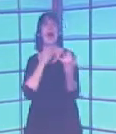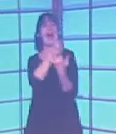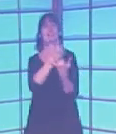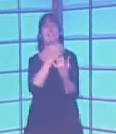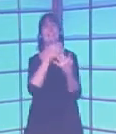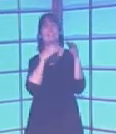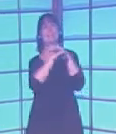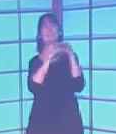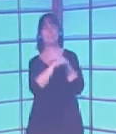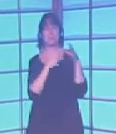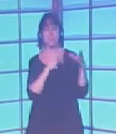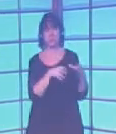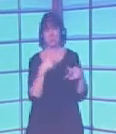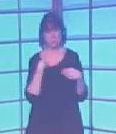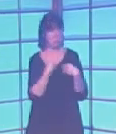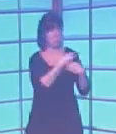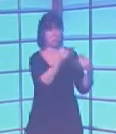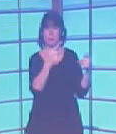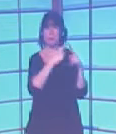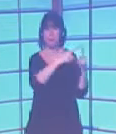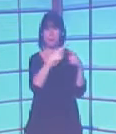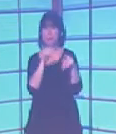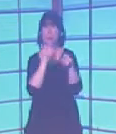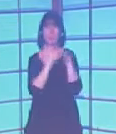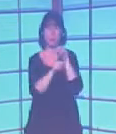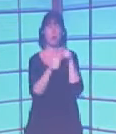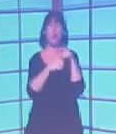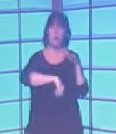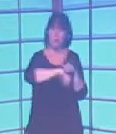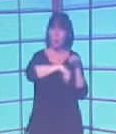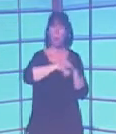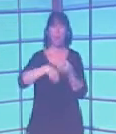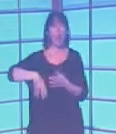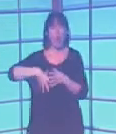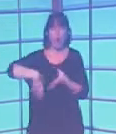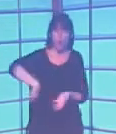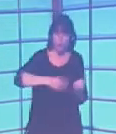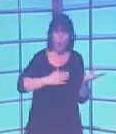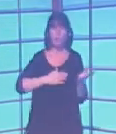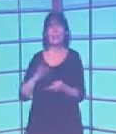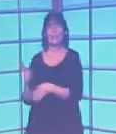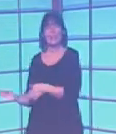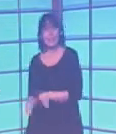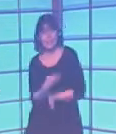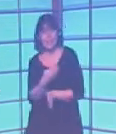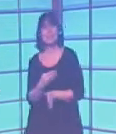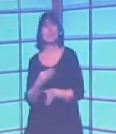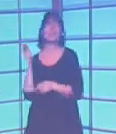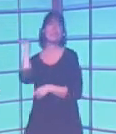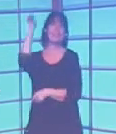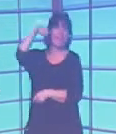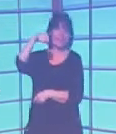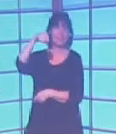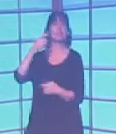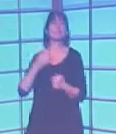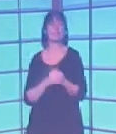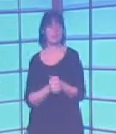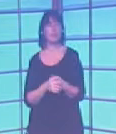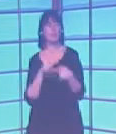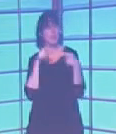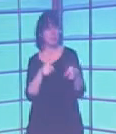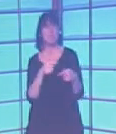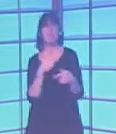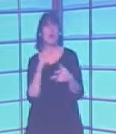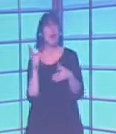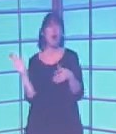partner organisations across all sports, including football, rugby, cricket and tennis. The audits are comprehensive and cover all